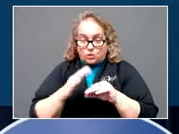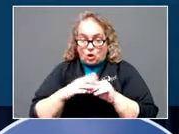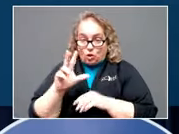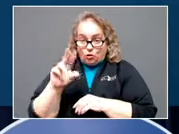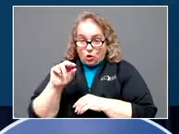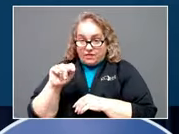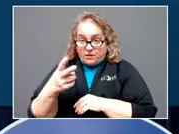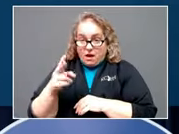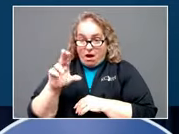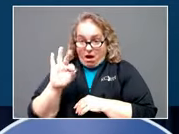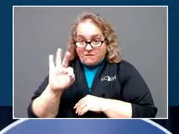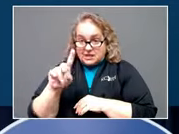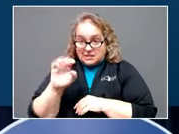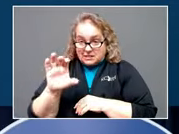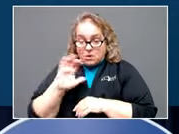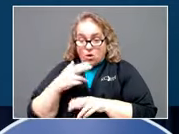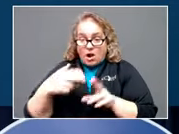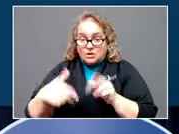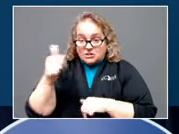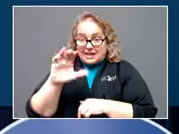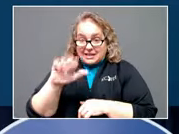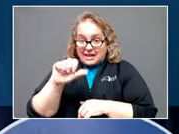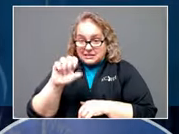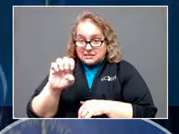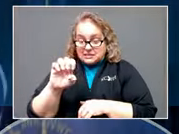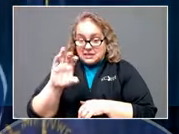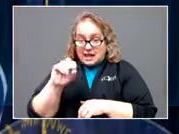December, our highest case count,